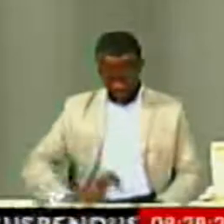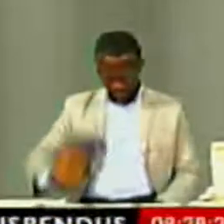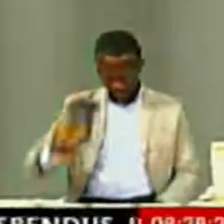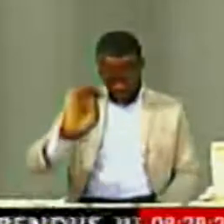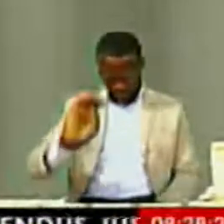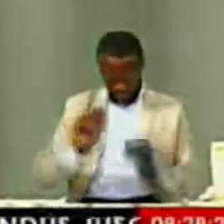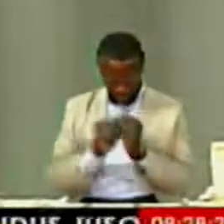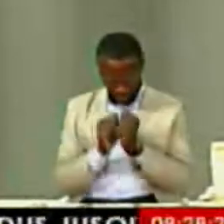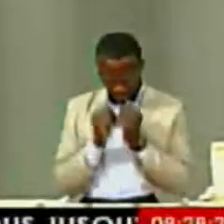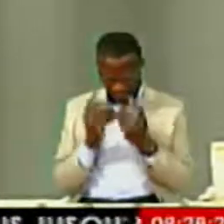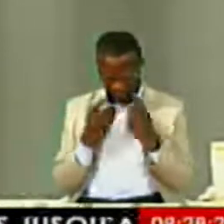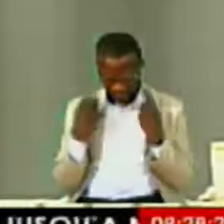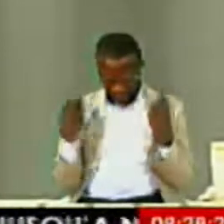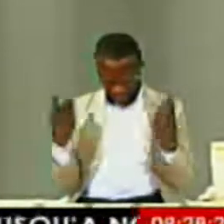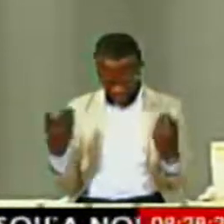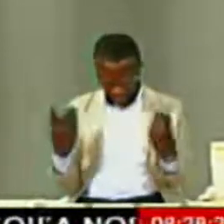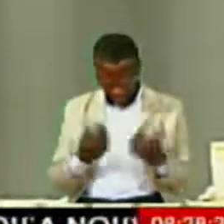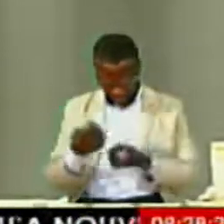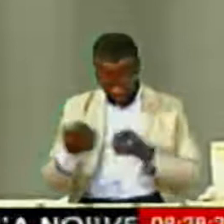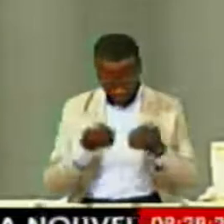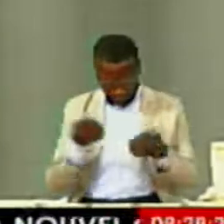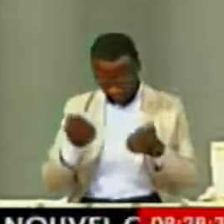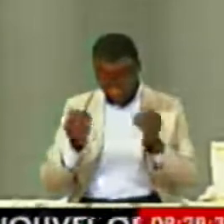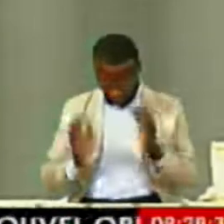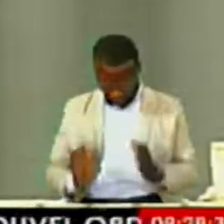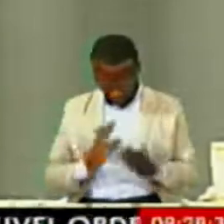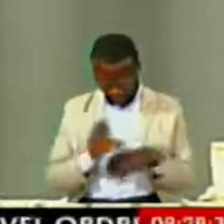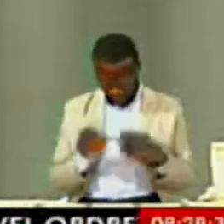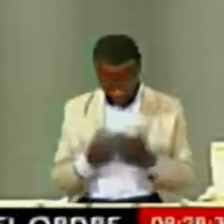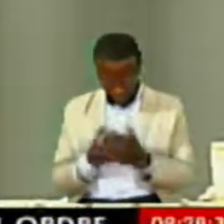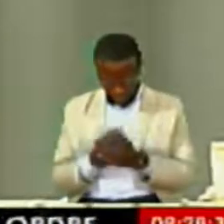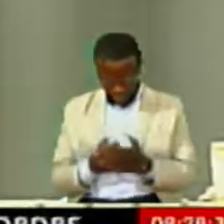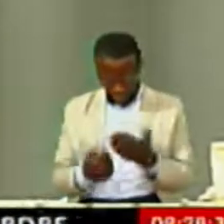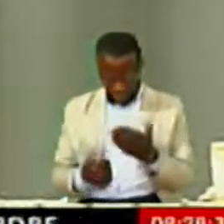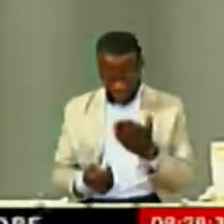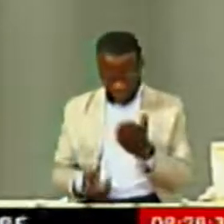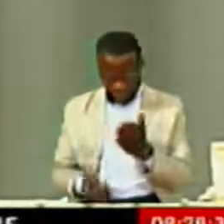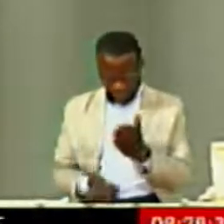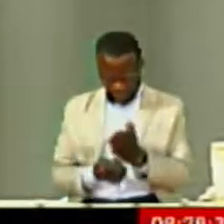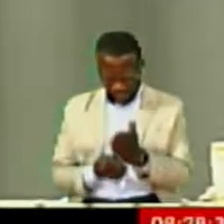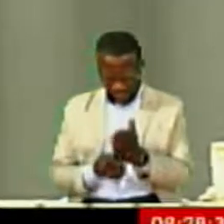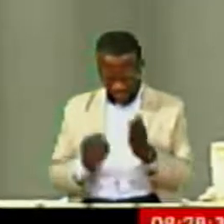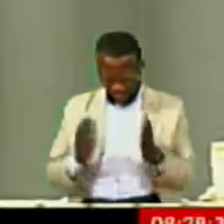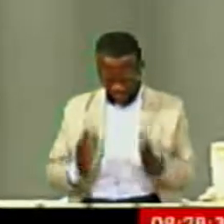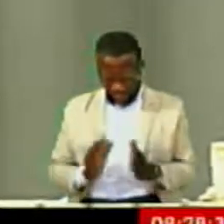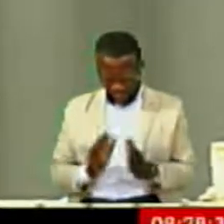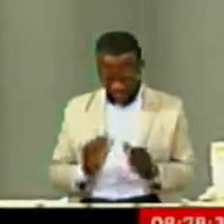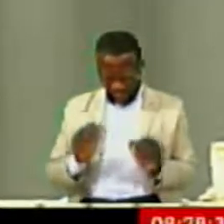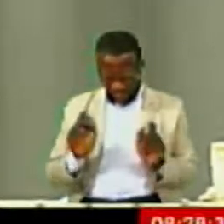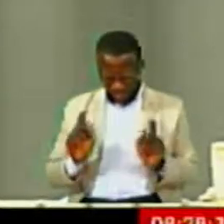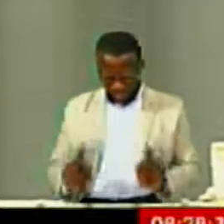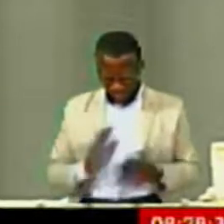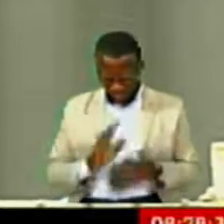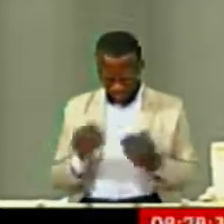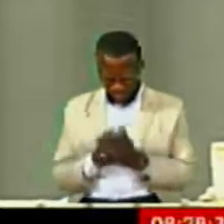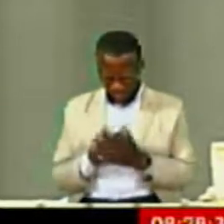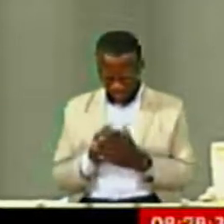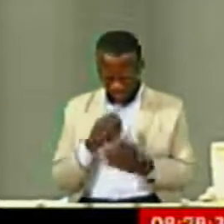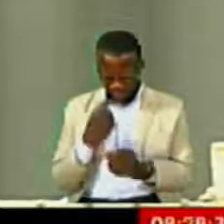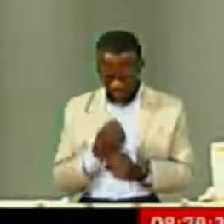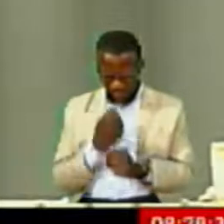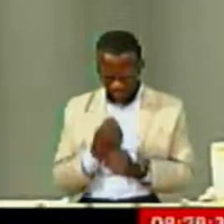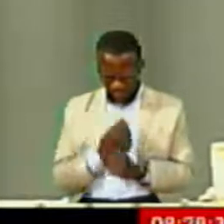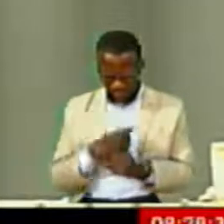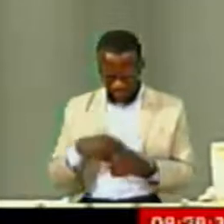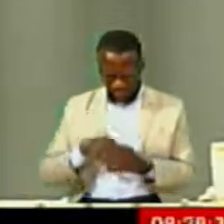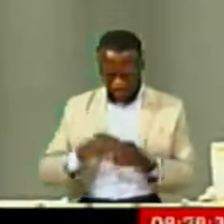all the deacons. Et les administrateurs. And the trustees. Et les trésoriers. And the treasurer. Et pour tous ceux qui travaillent dans ta and maison d'une manière ou d'une autre. Work in